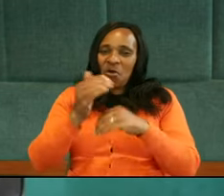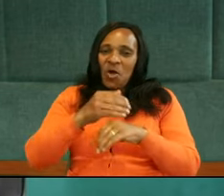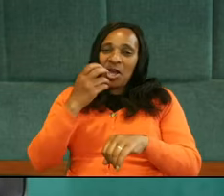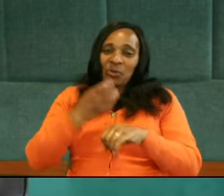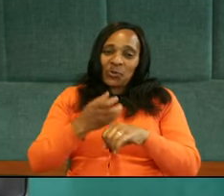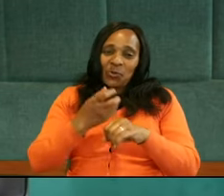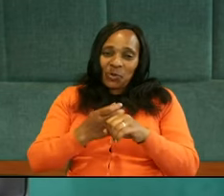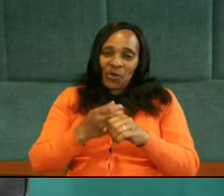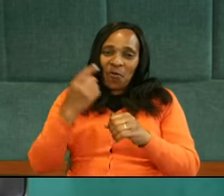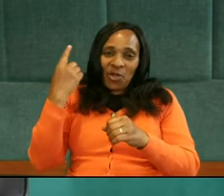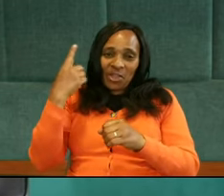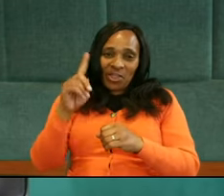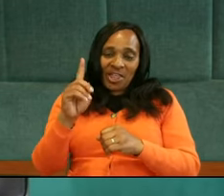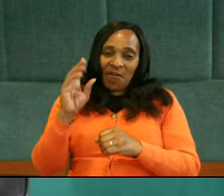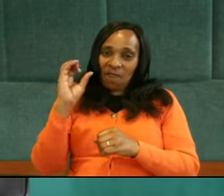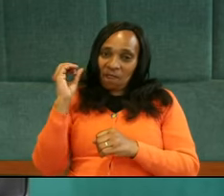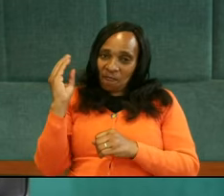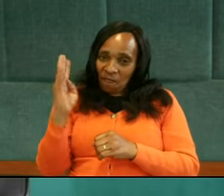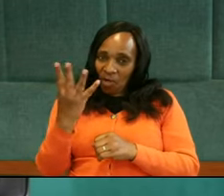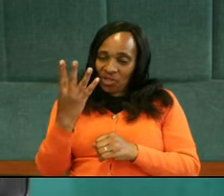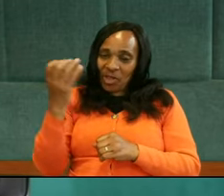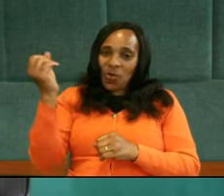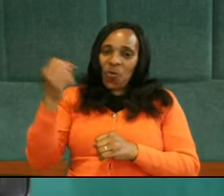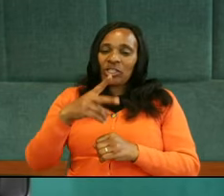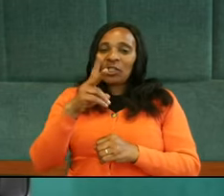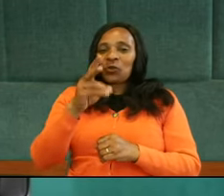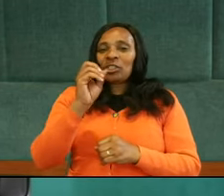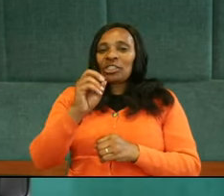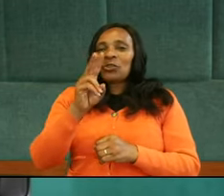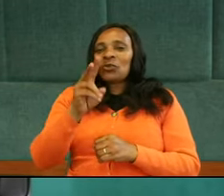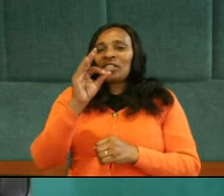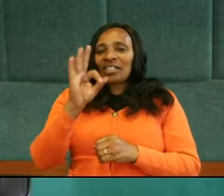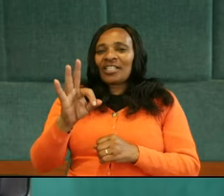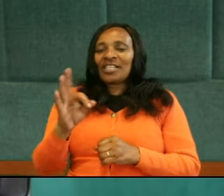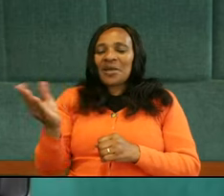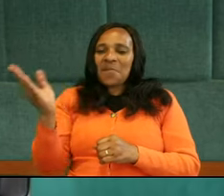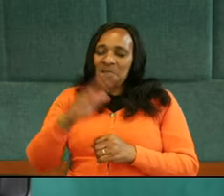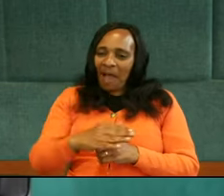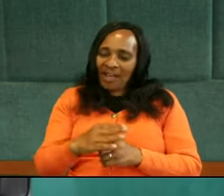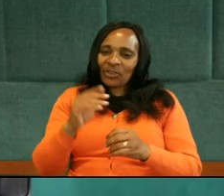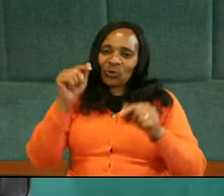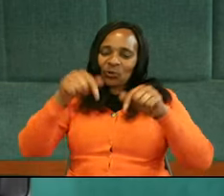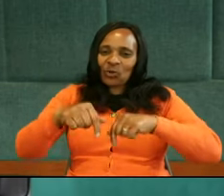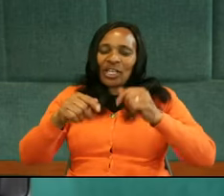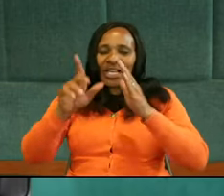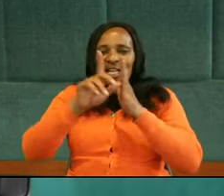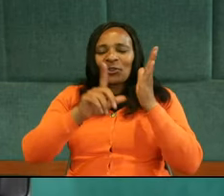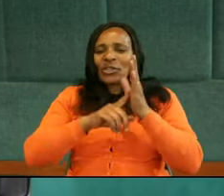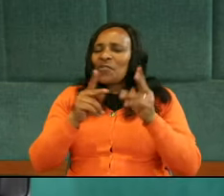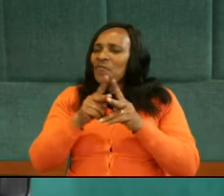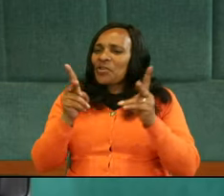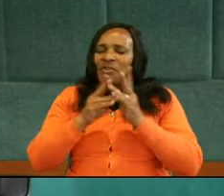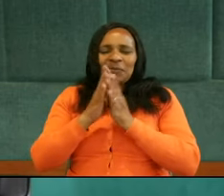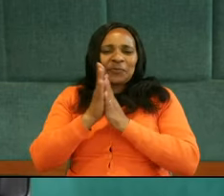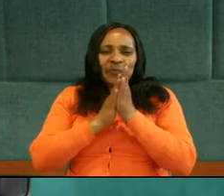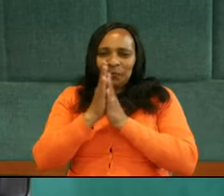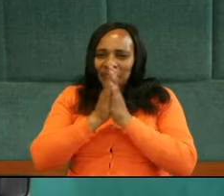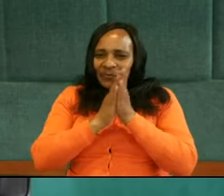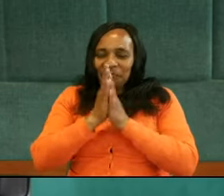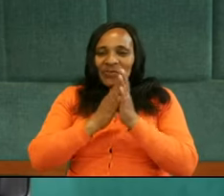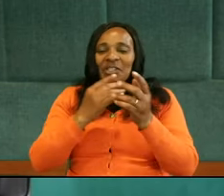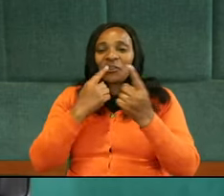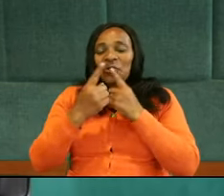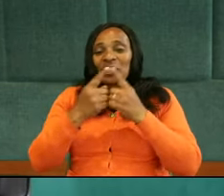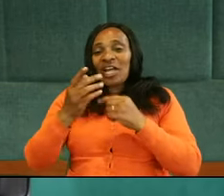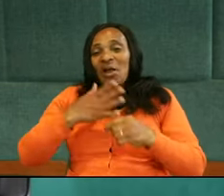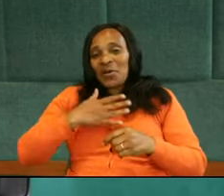for the fourth quarter 2023. It's a pleasure to have you guys back. And today's lesson is very interesting. Our talk is